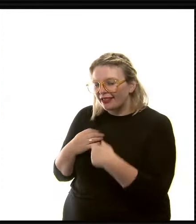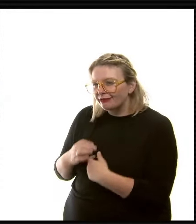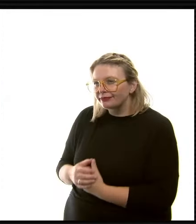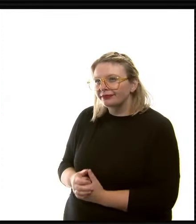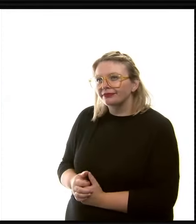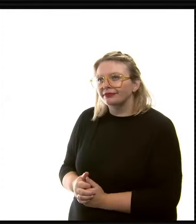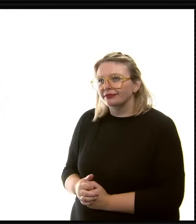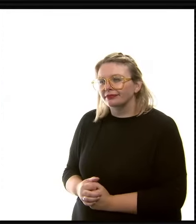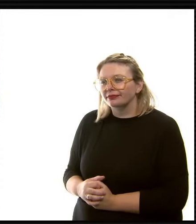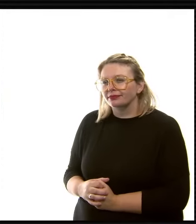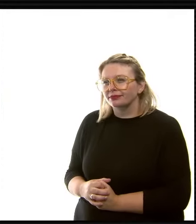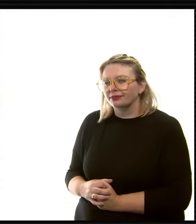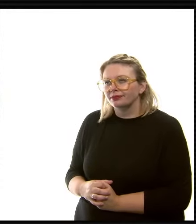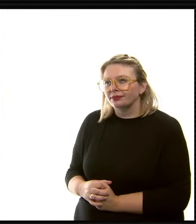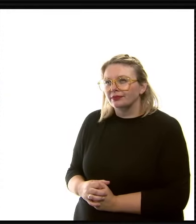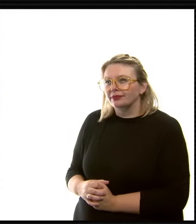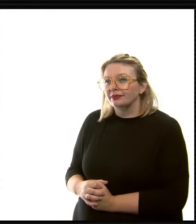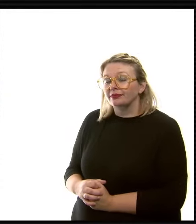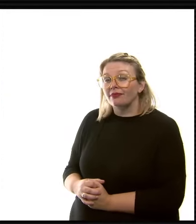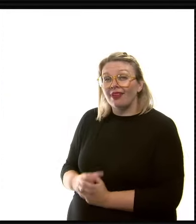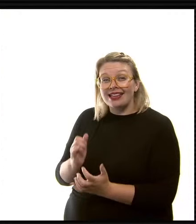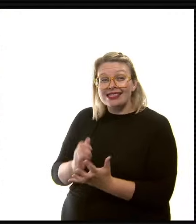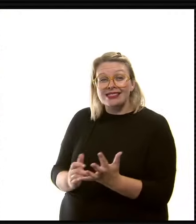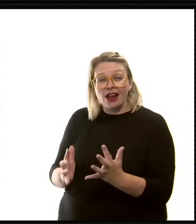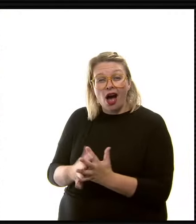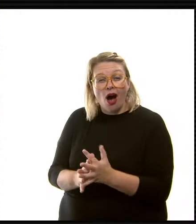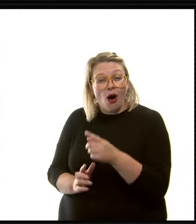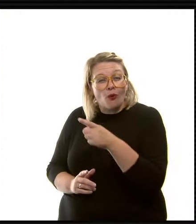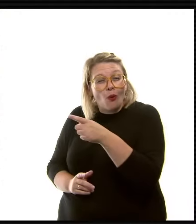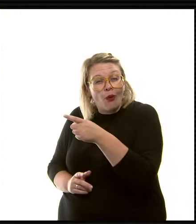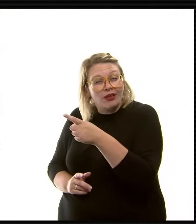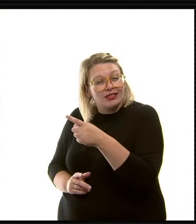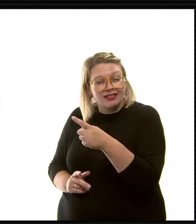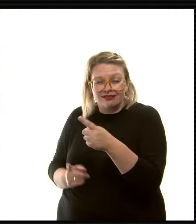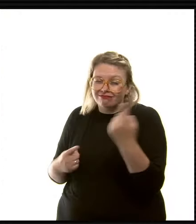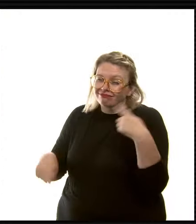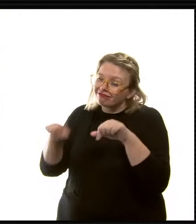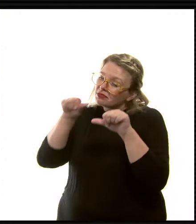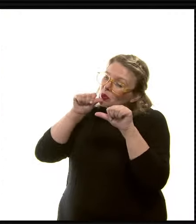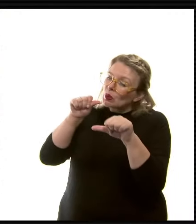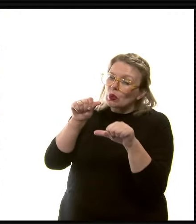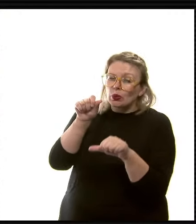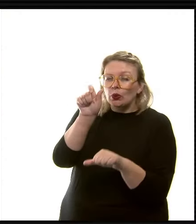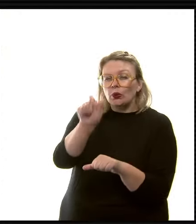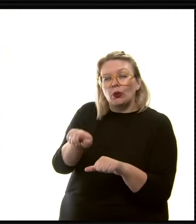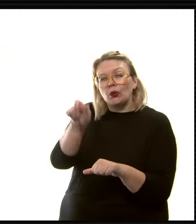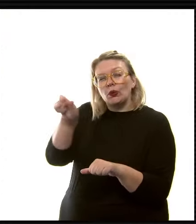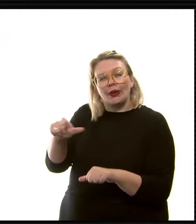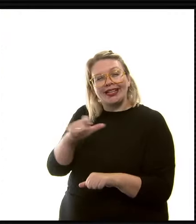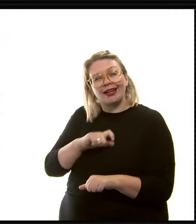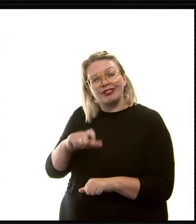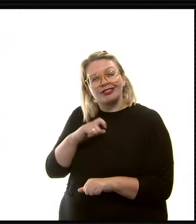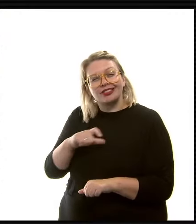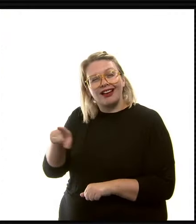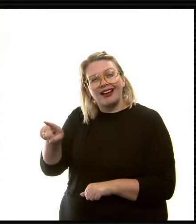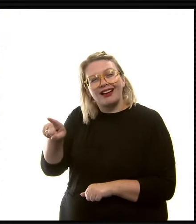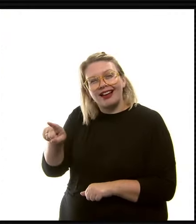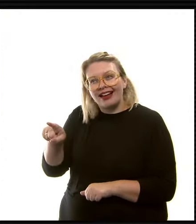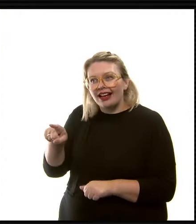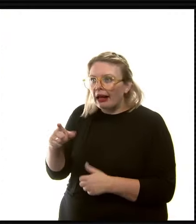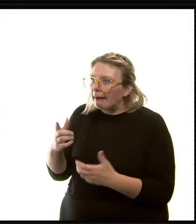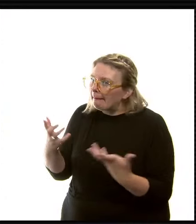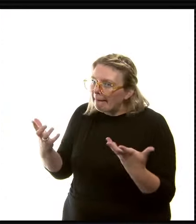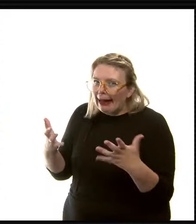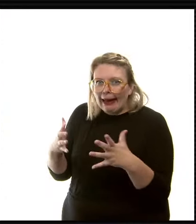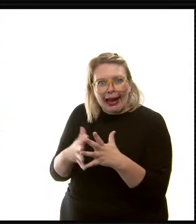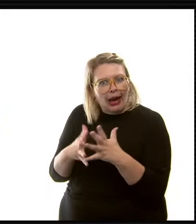The characters in the Star Wars galaxy, they're just some of the most beloved and recognizable on the planet ever. Madison, where do you even